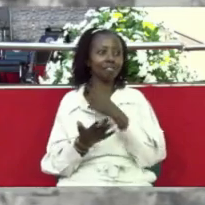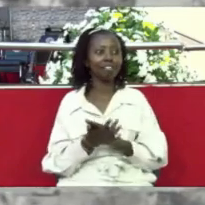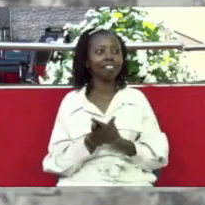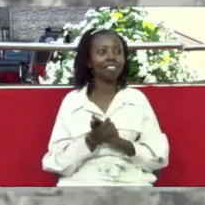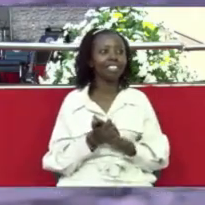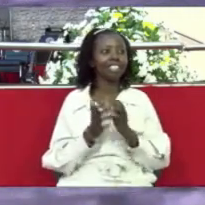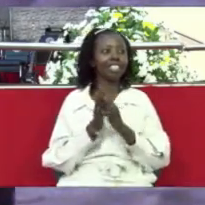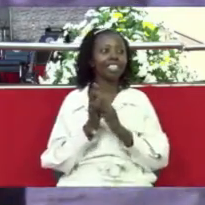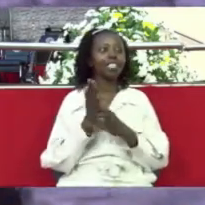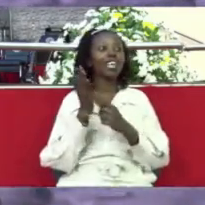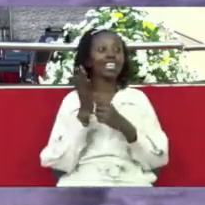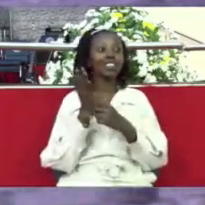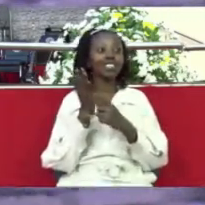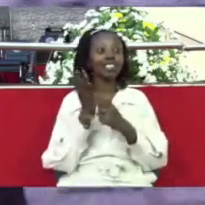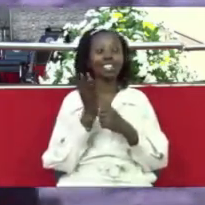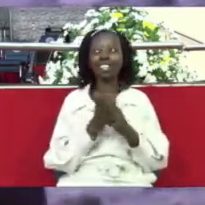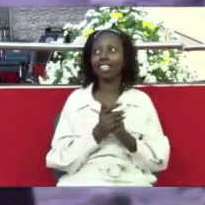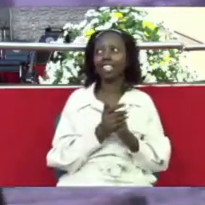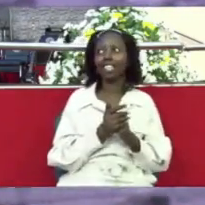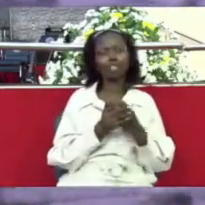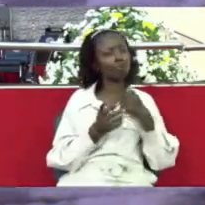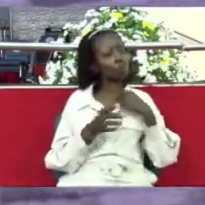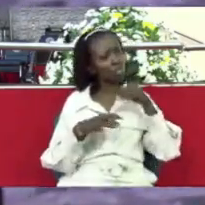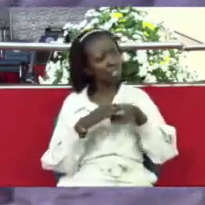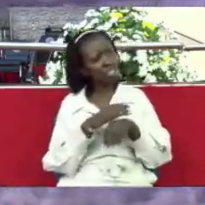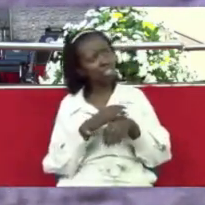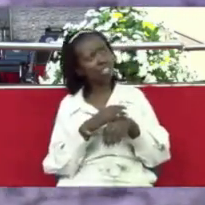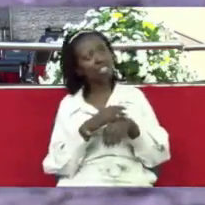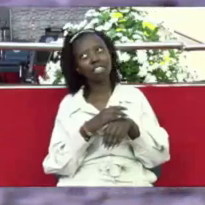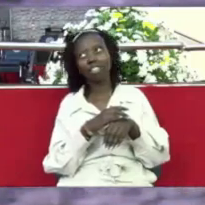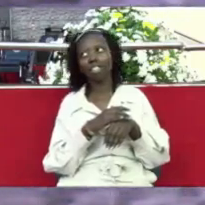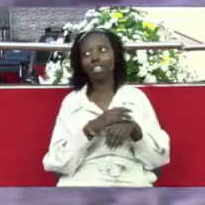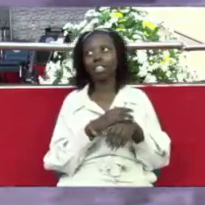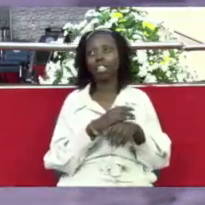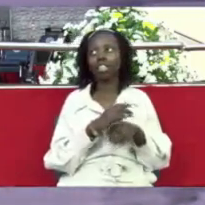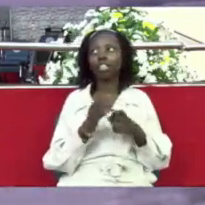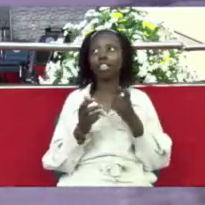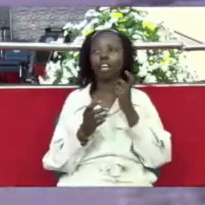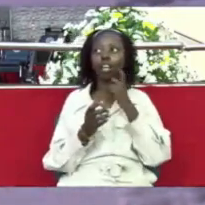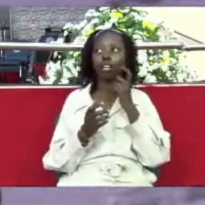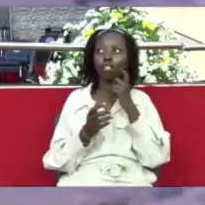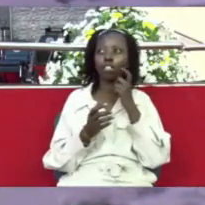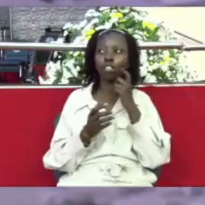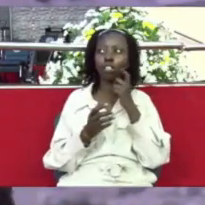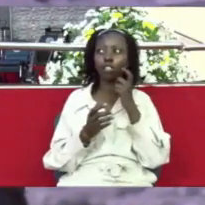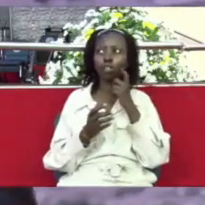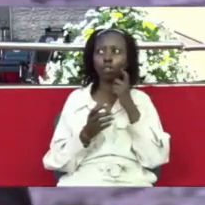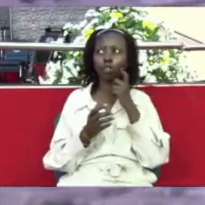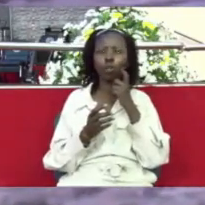Now, I was in the fog that they shot the bullets that